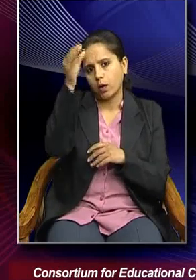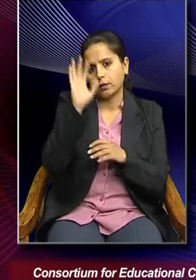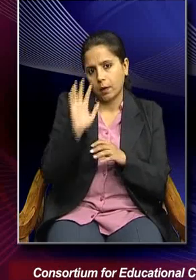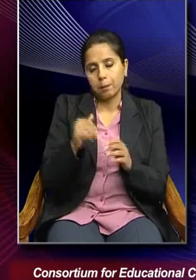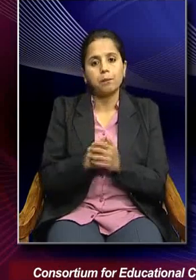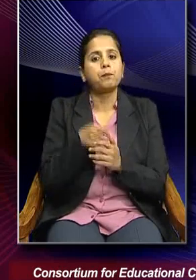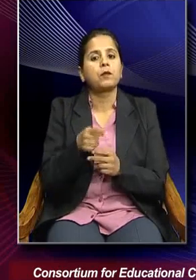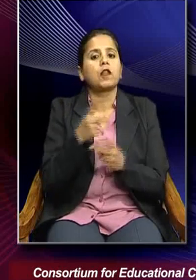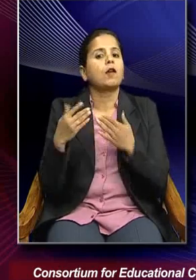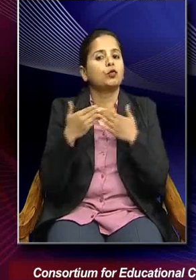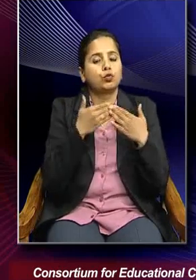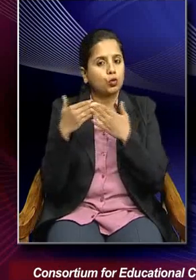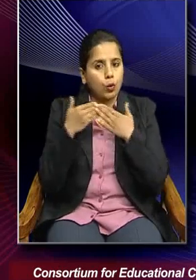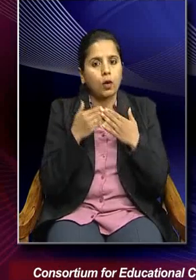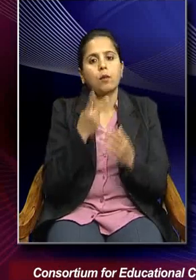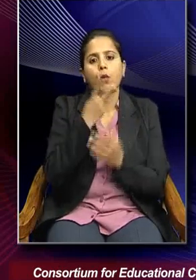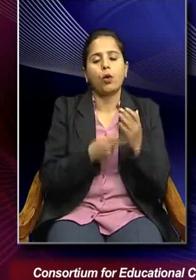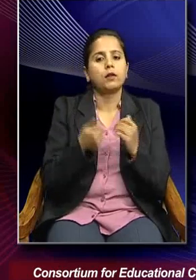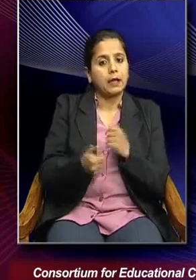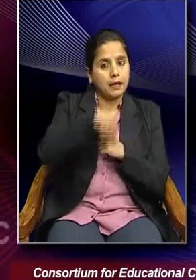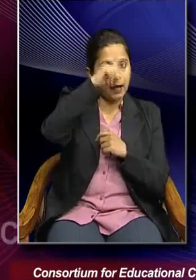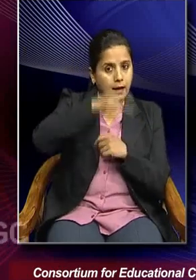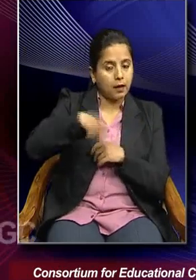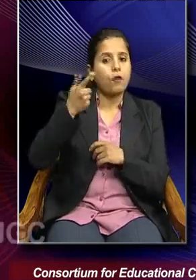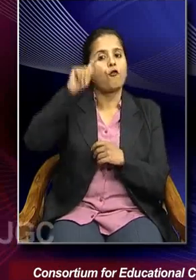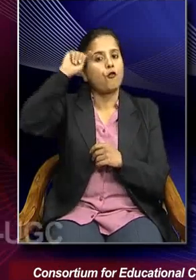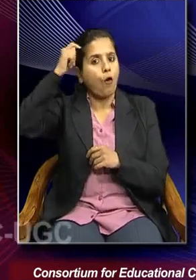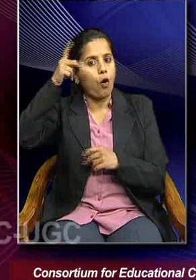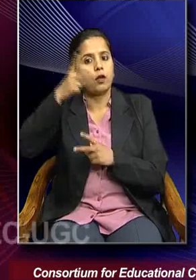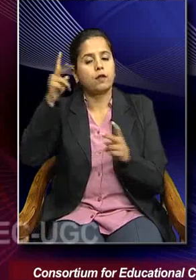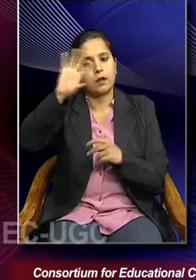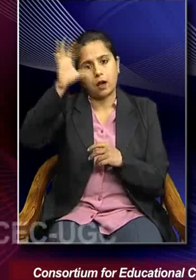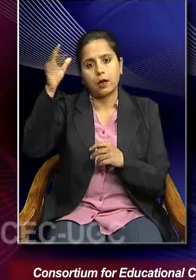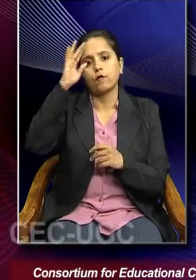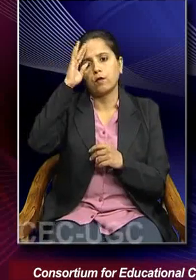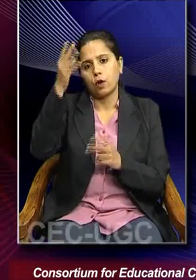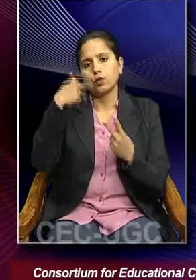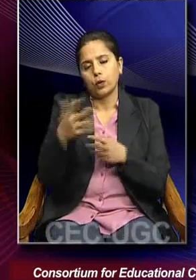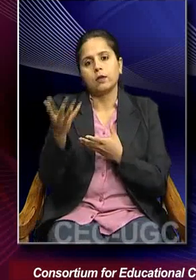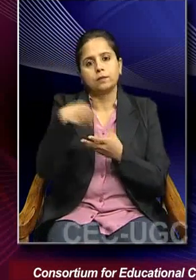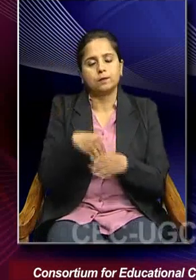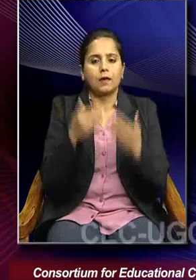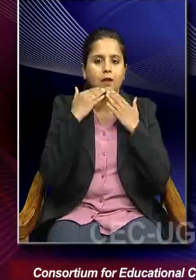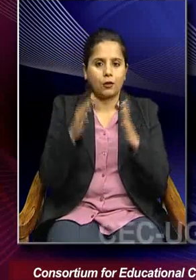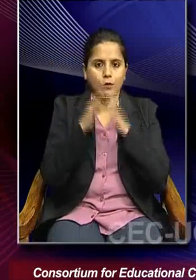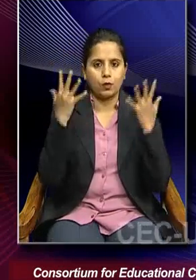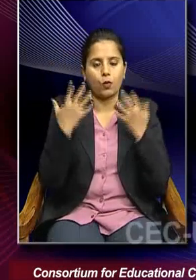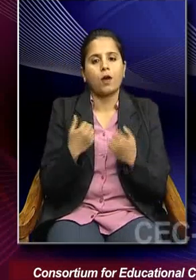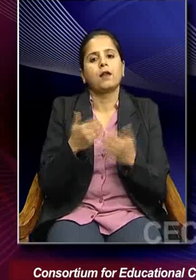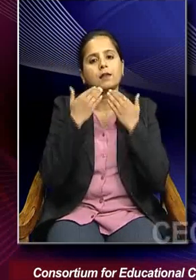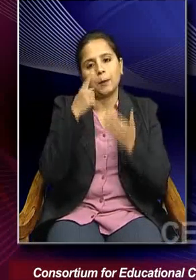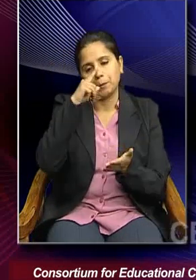different schools from both Western and Indian philosophy. So thank you. I would like to